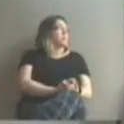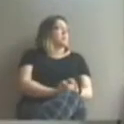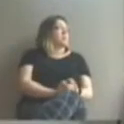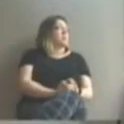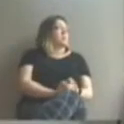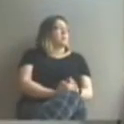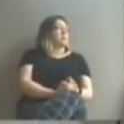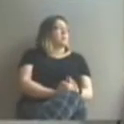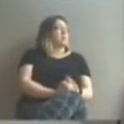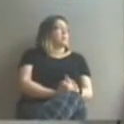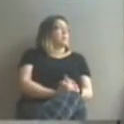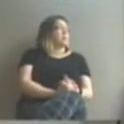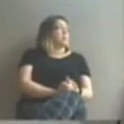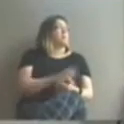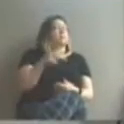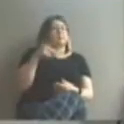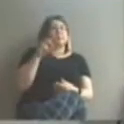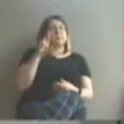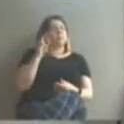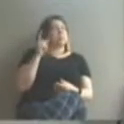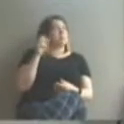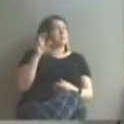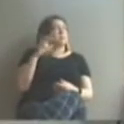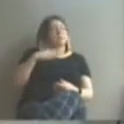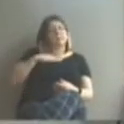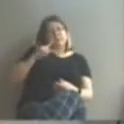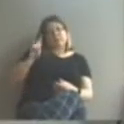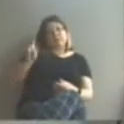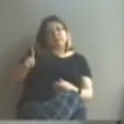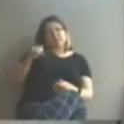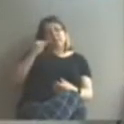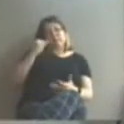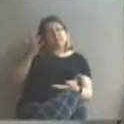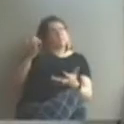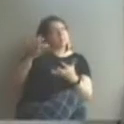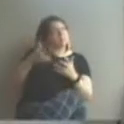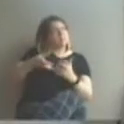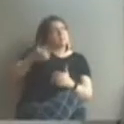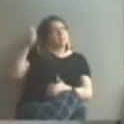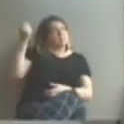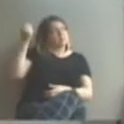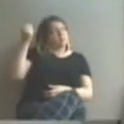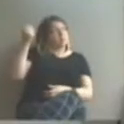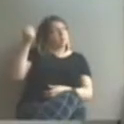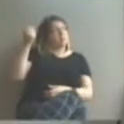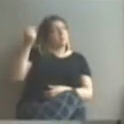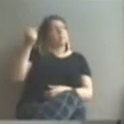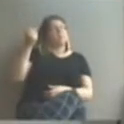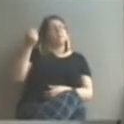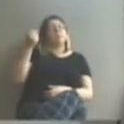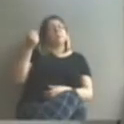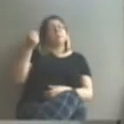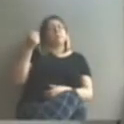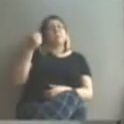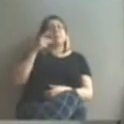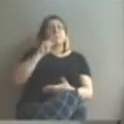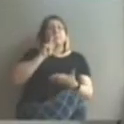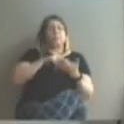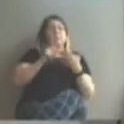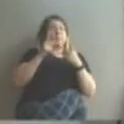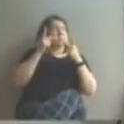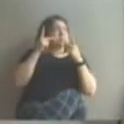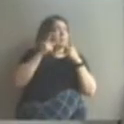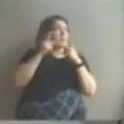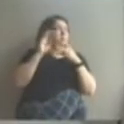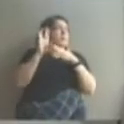discussion, so you're correct. Member Porter. So my question is, if we wanted to pull down, for example, the clerk position in